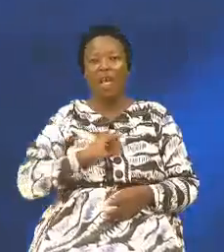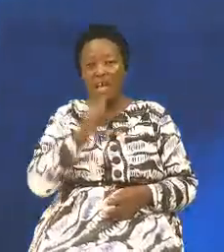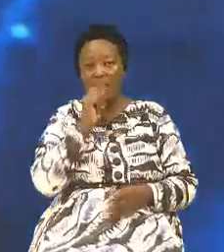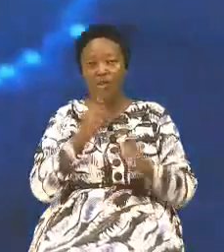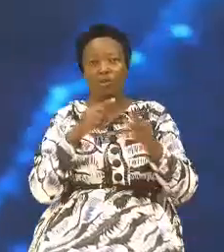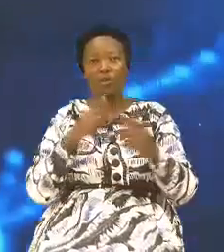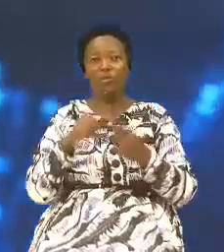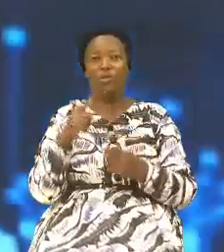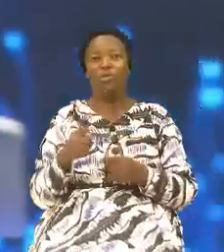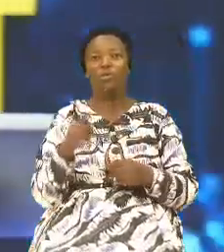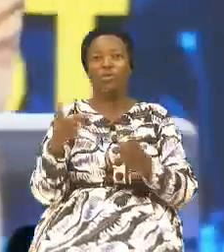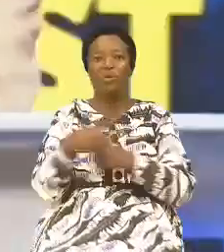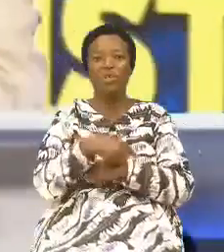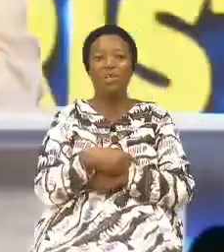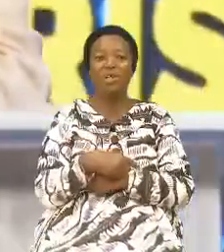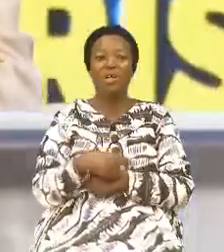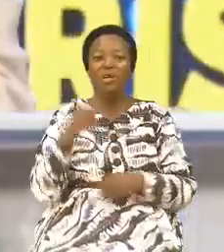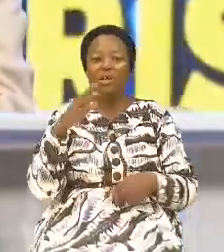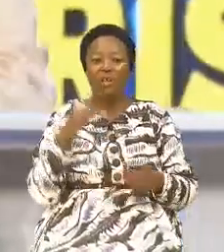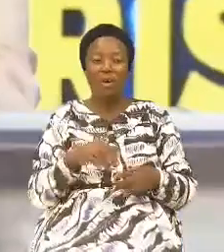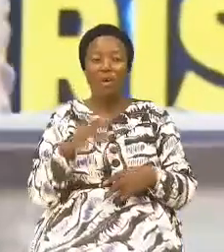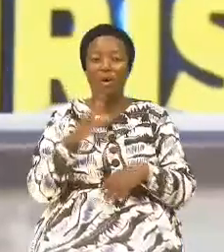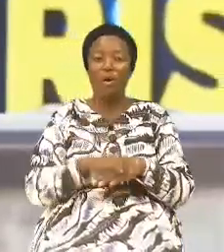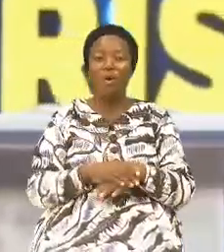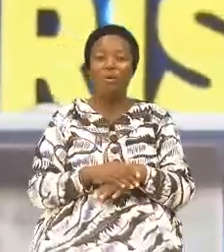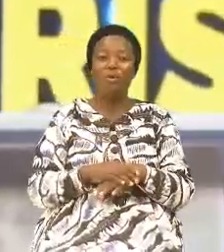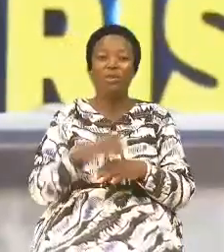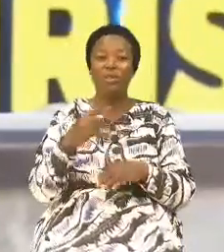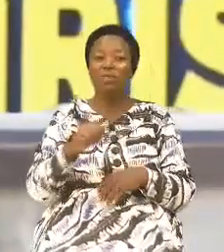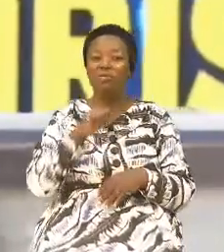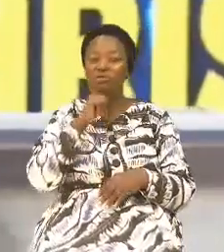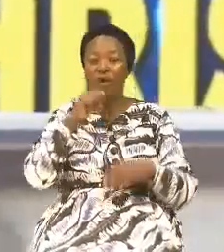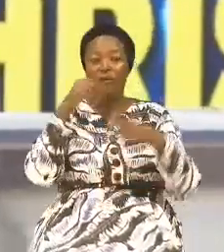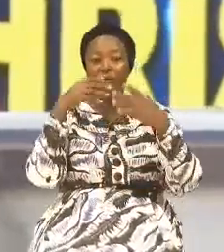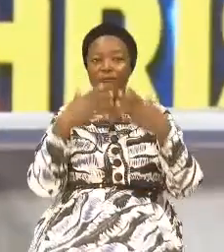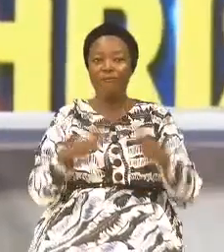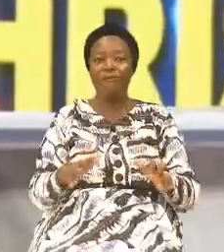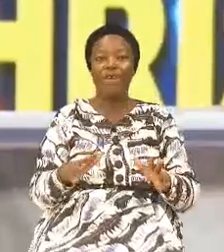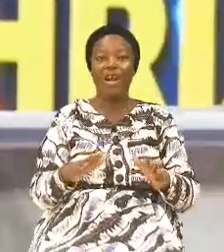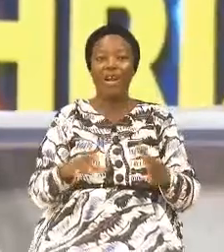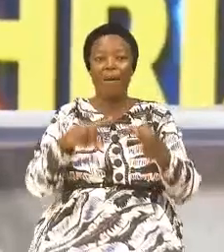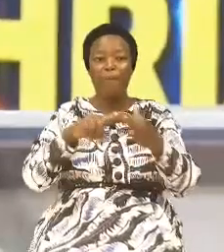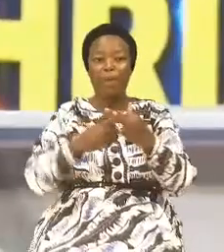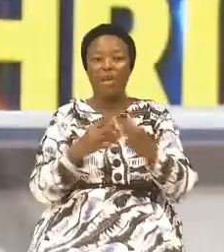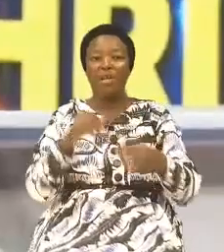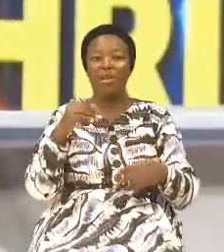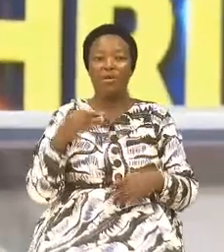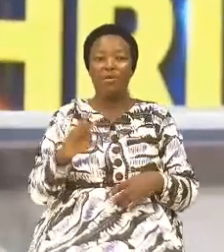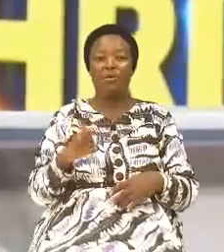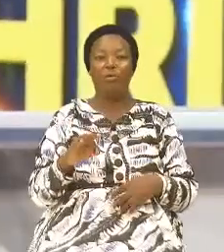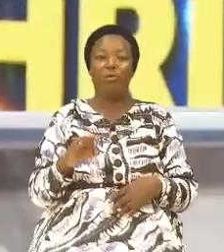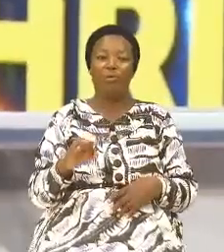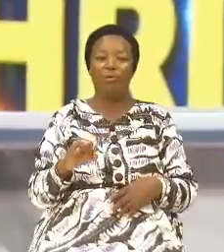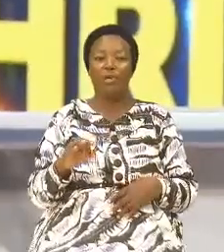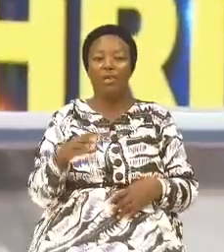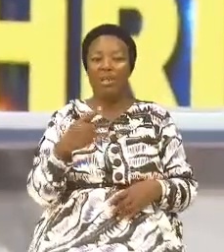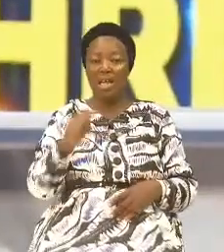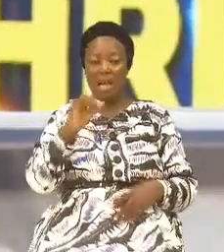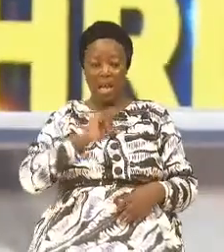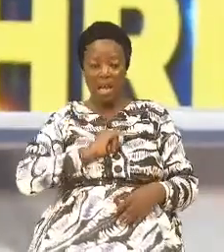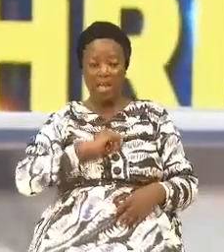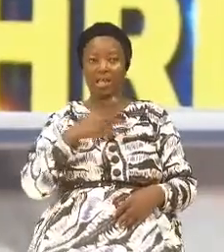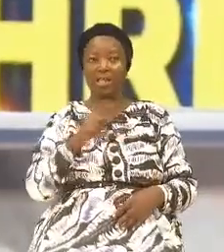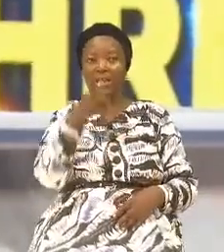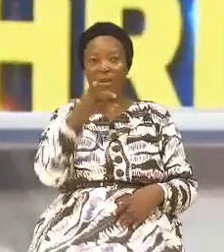today on the inexhaustible source, the I, the God, the